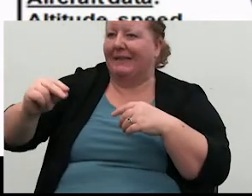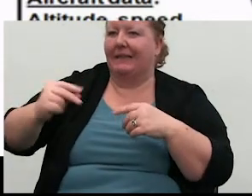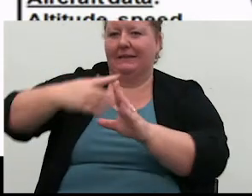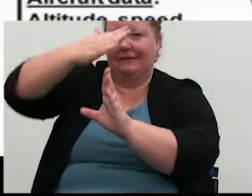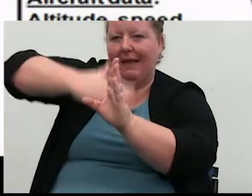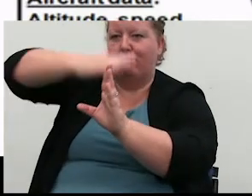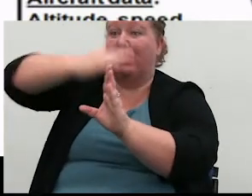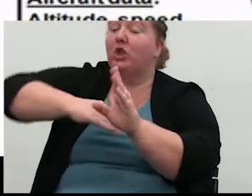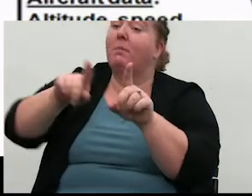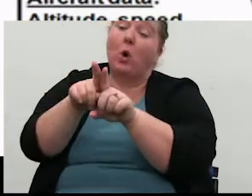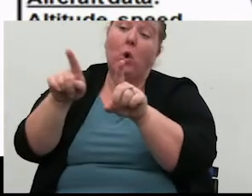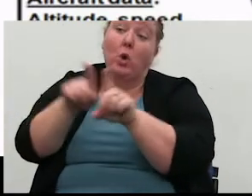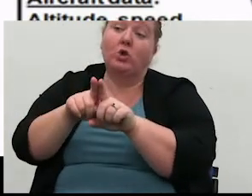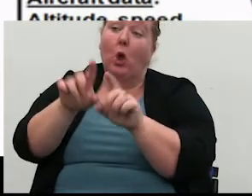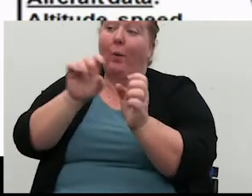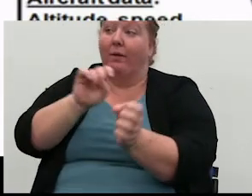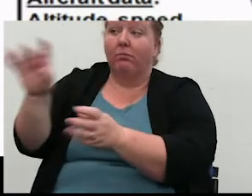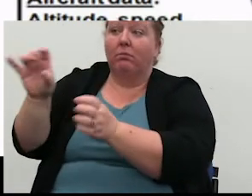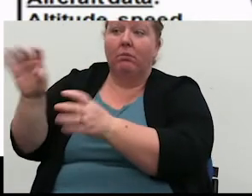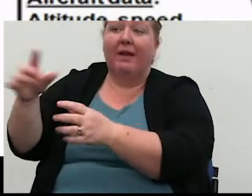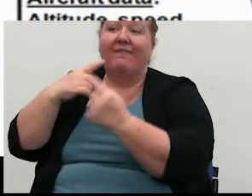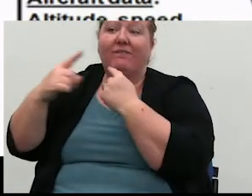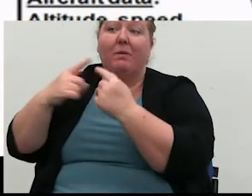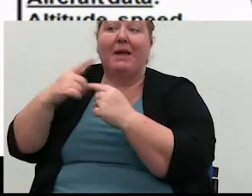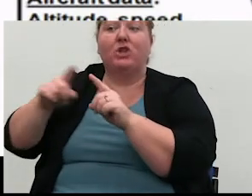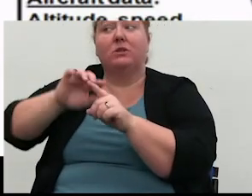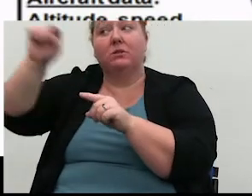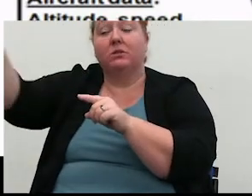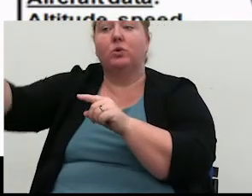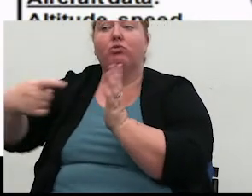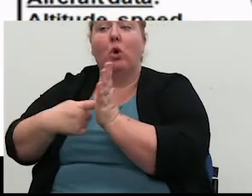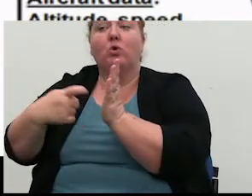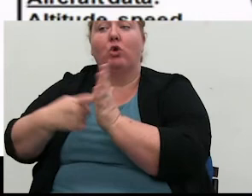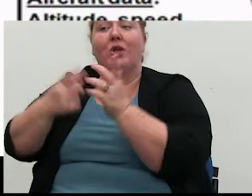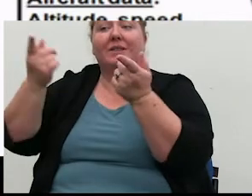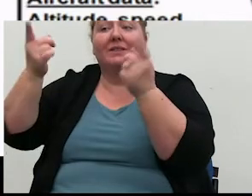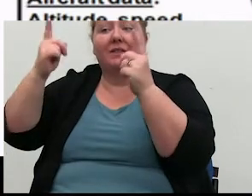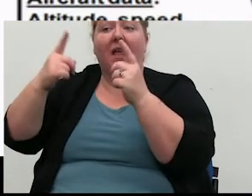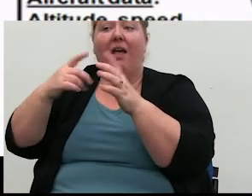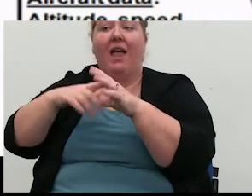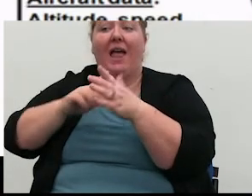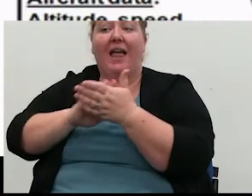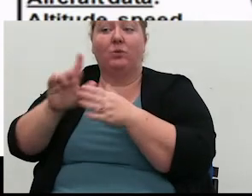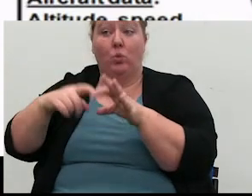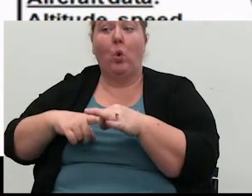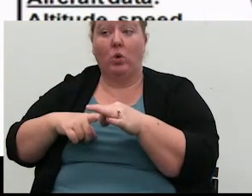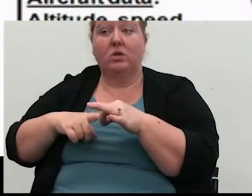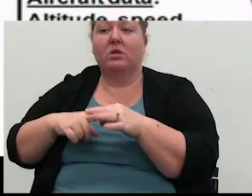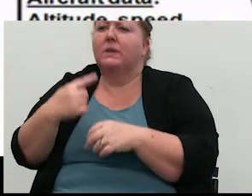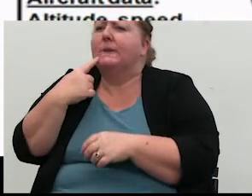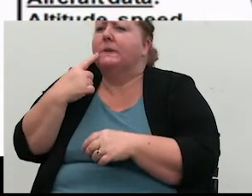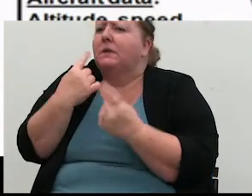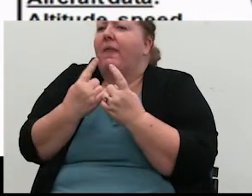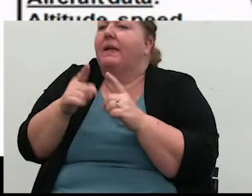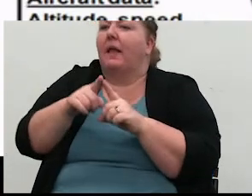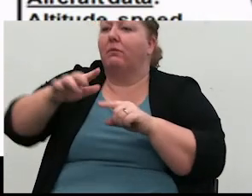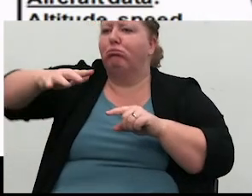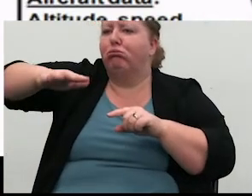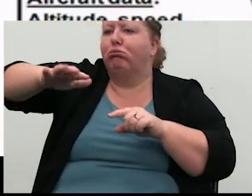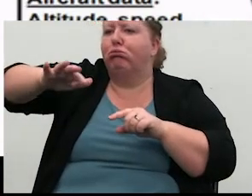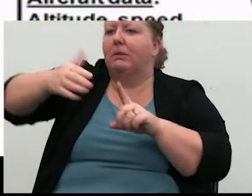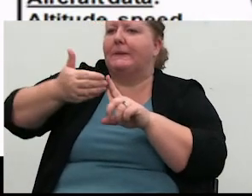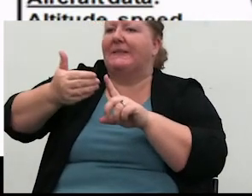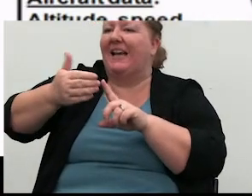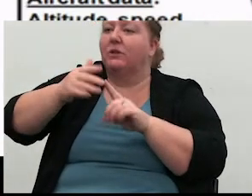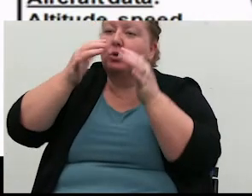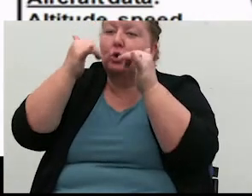back to Rolls-Royce's own engineering headquarters. And really subtle things like vibration detectors to see